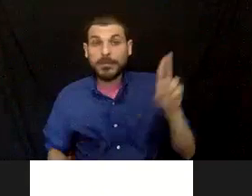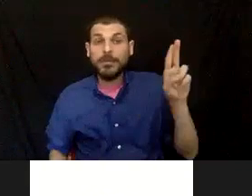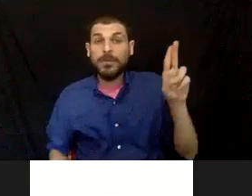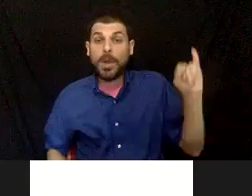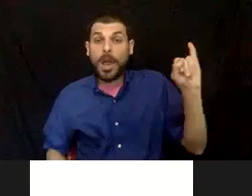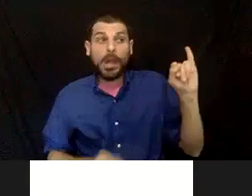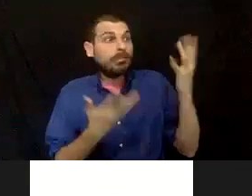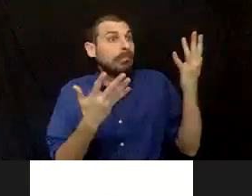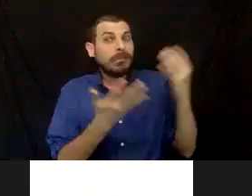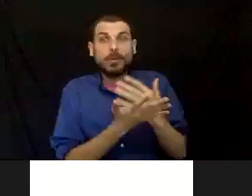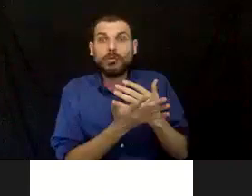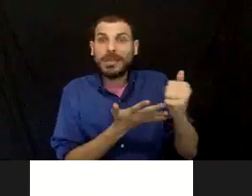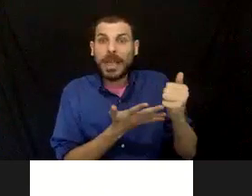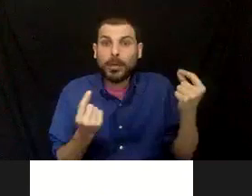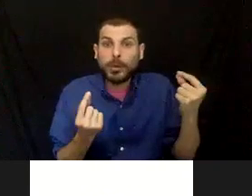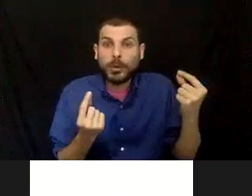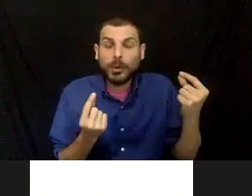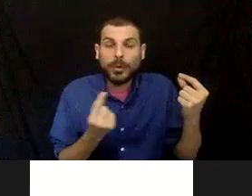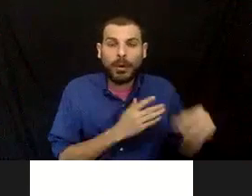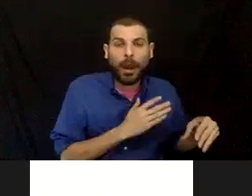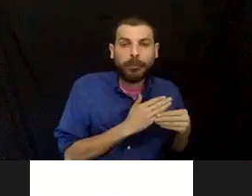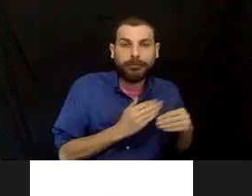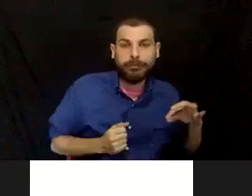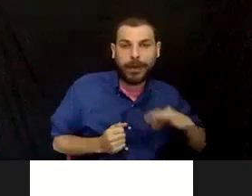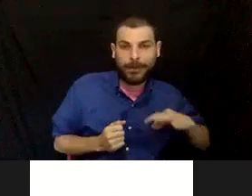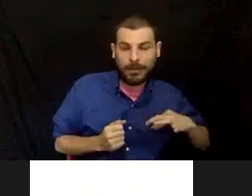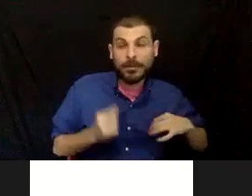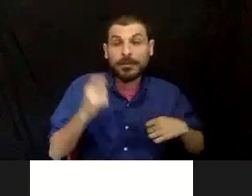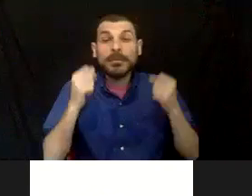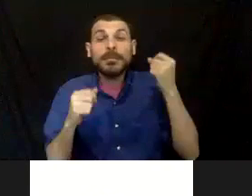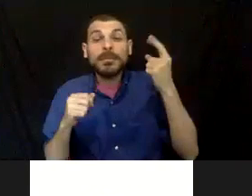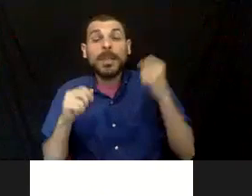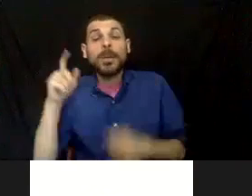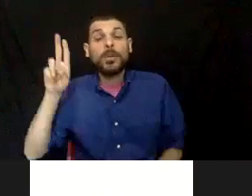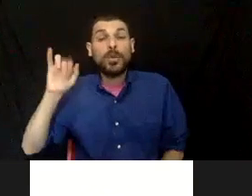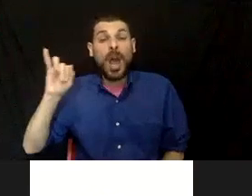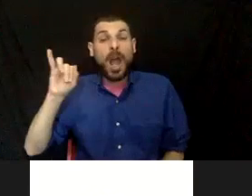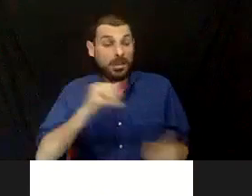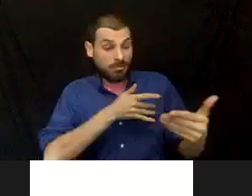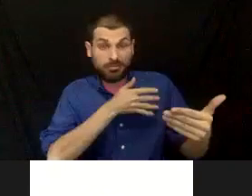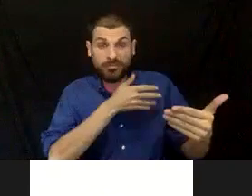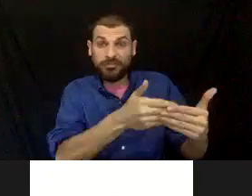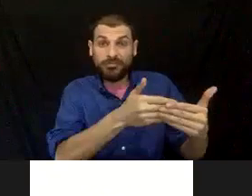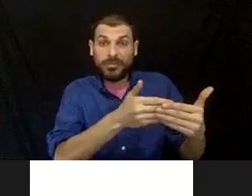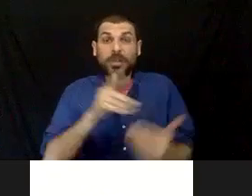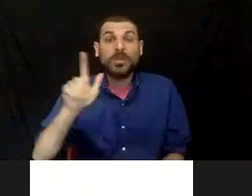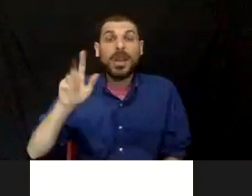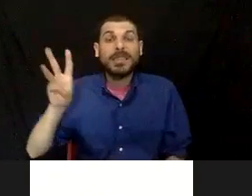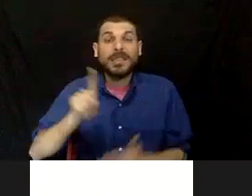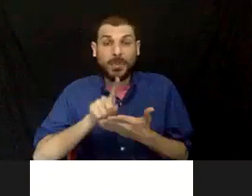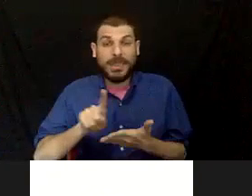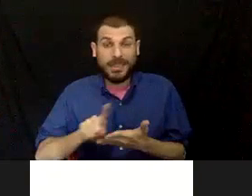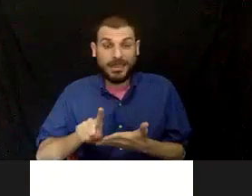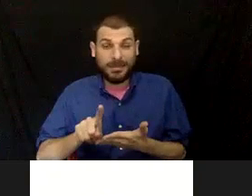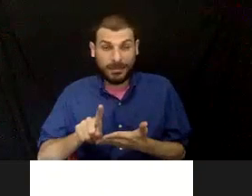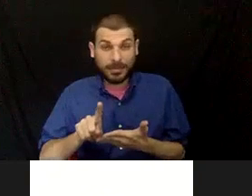unemployment insurance runs out, which is after 26 weeks. you are then eligible, you should